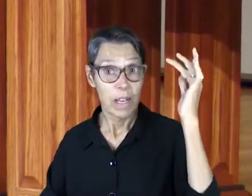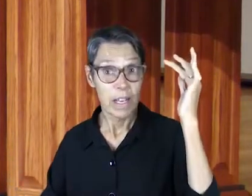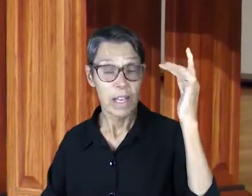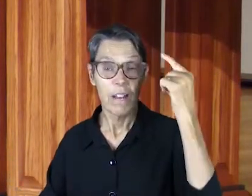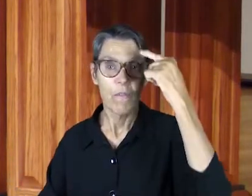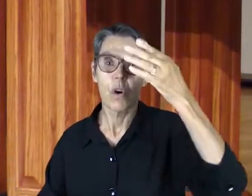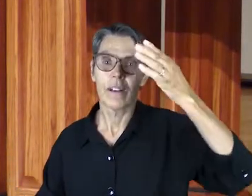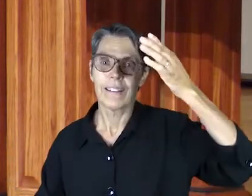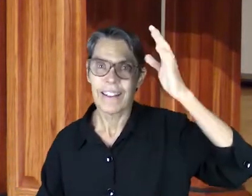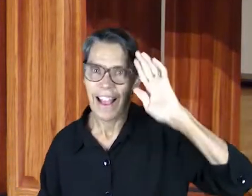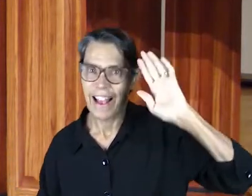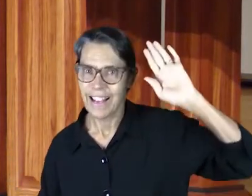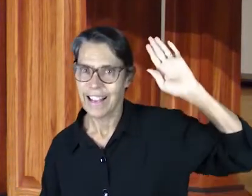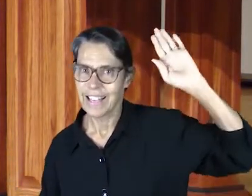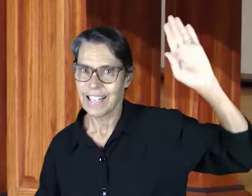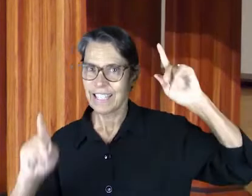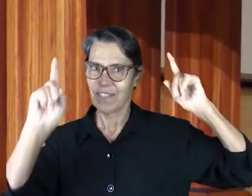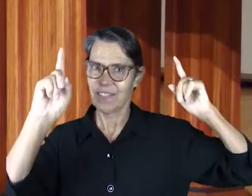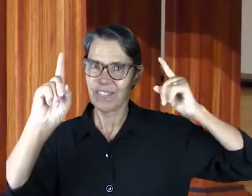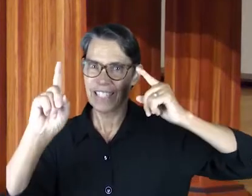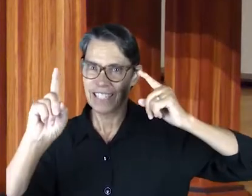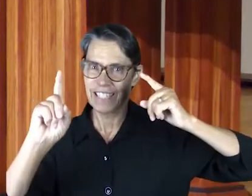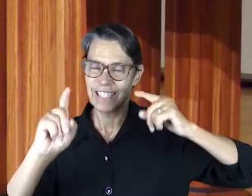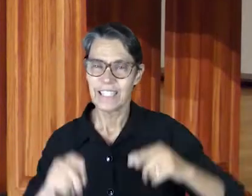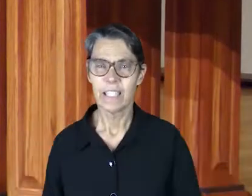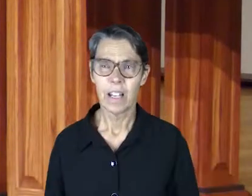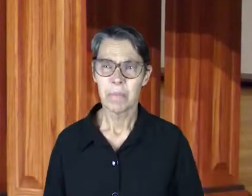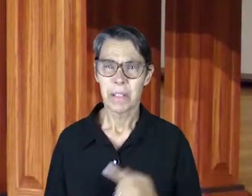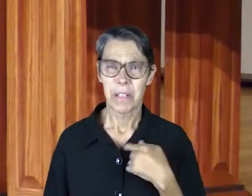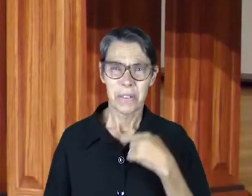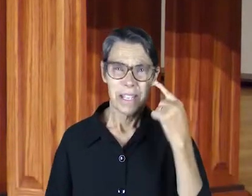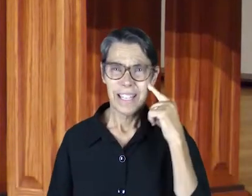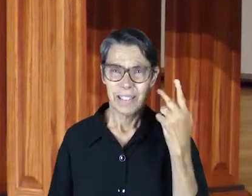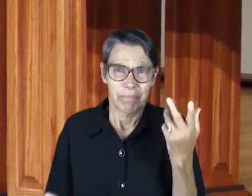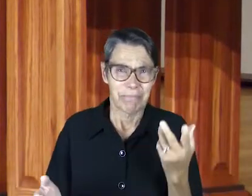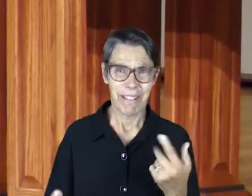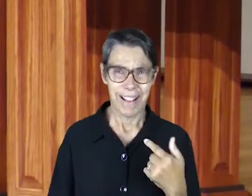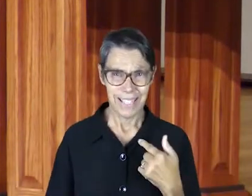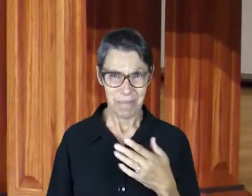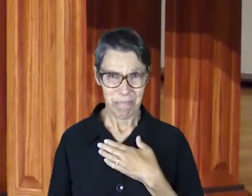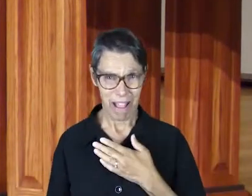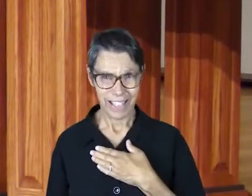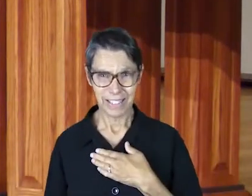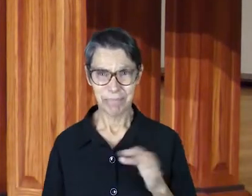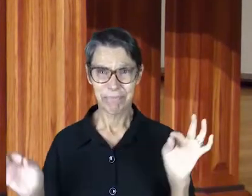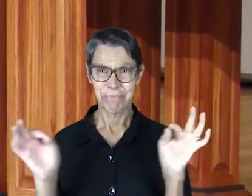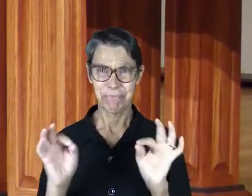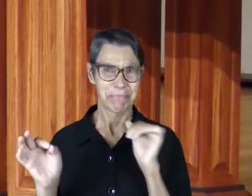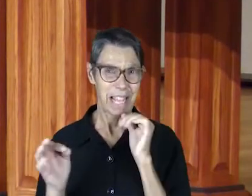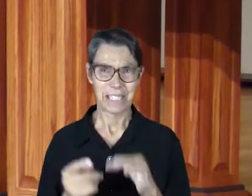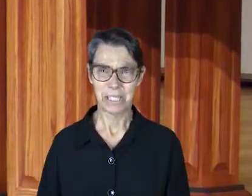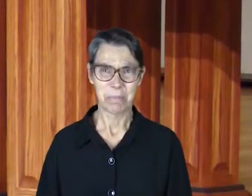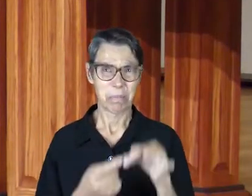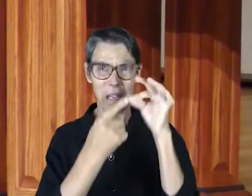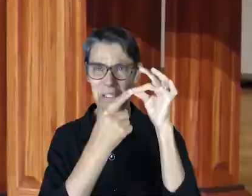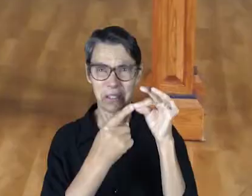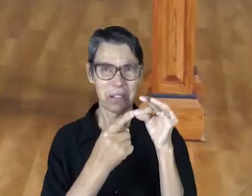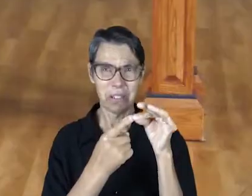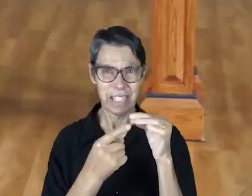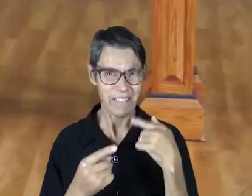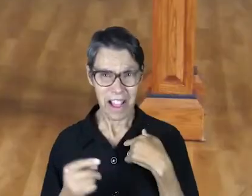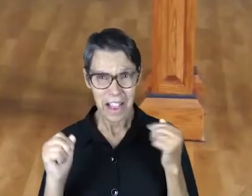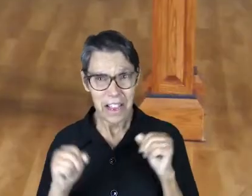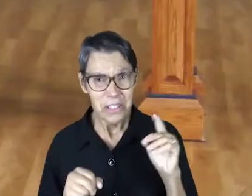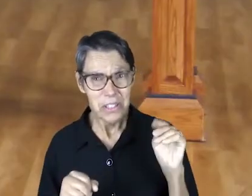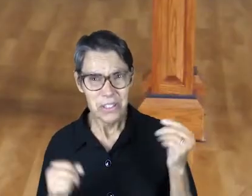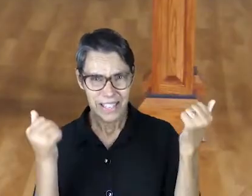that what we take for granted in our lives as just something anybody can do, in fact, not everybody can do. And that if we're willing